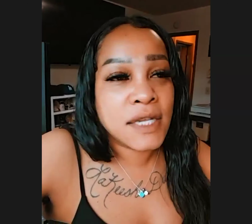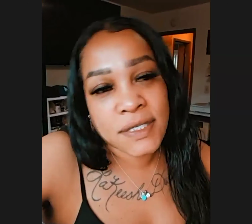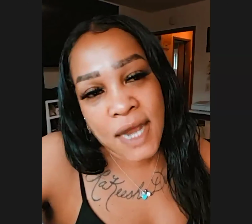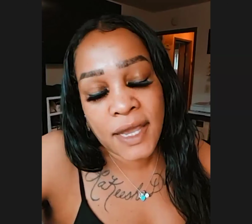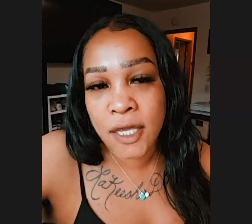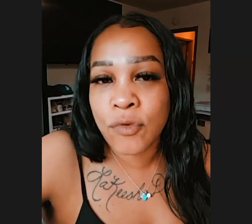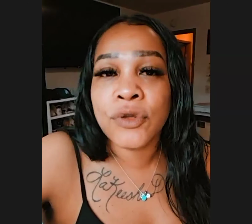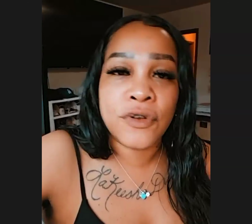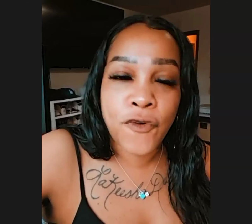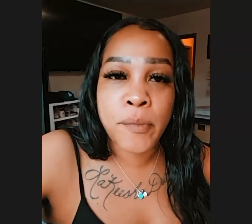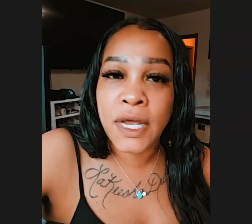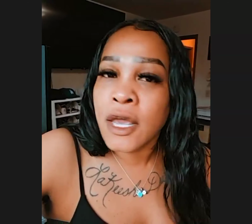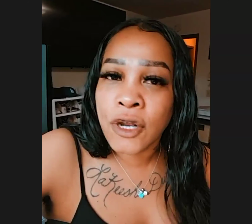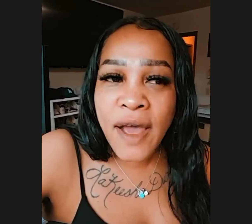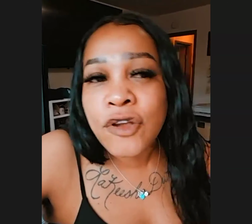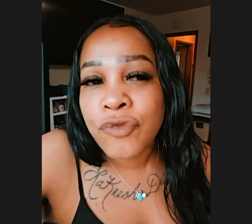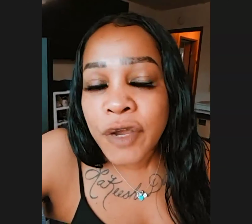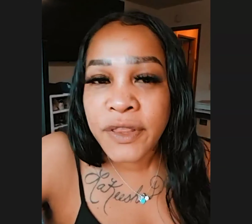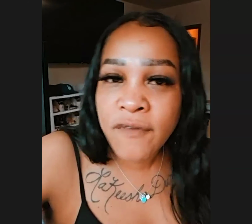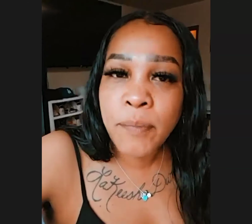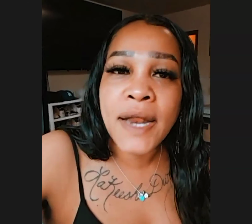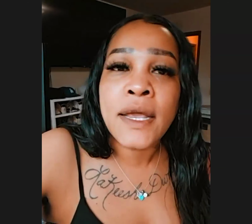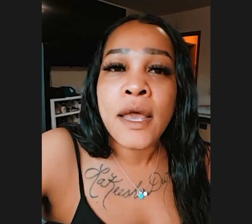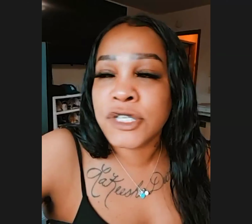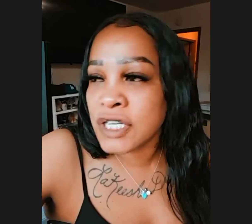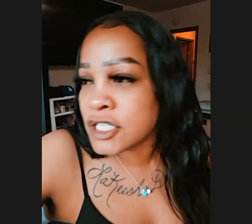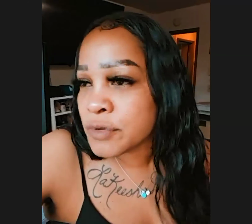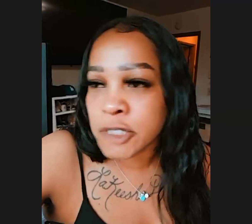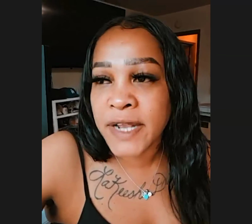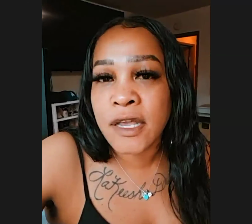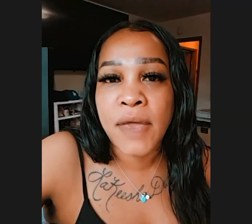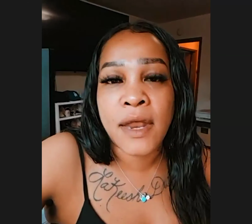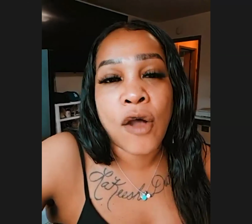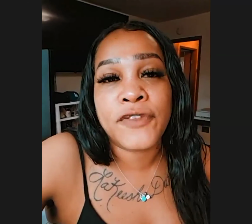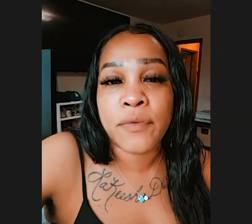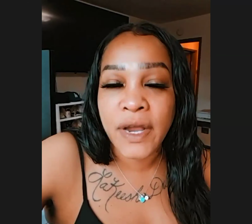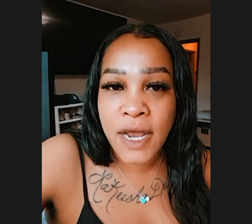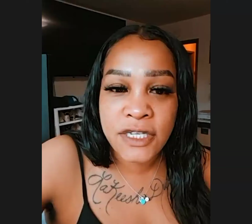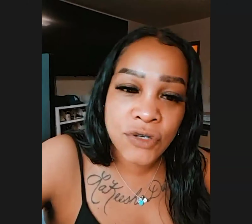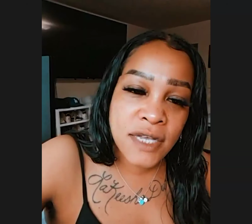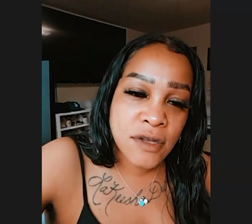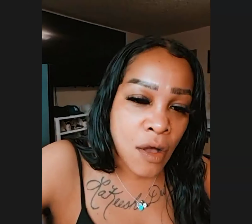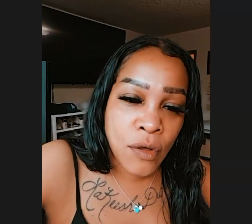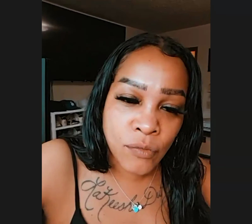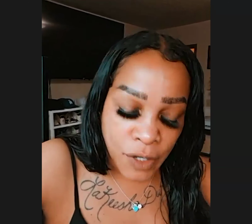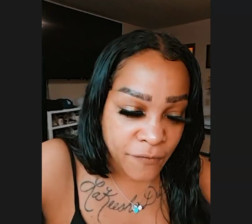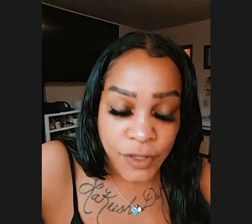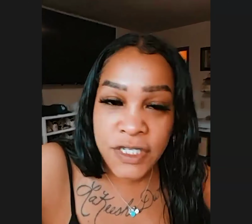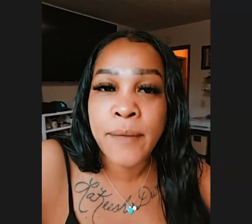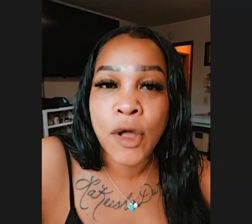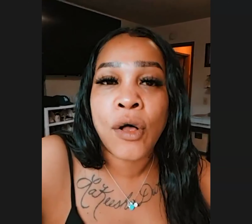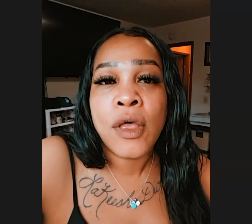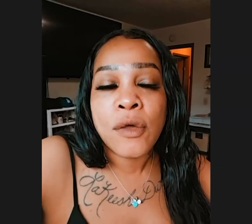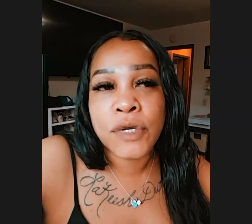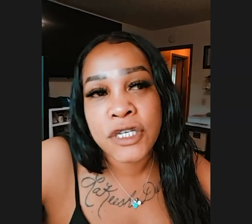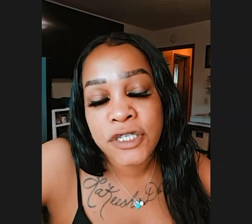unity does not equal uniformity. You don't have to agree with everybody, but you need to respect them and hopefully recognize that you guys are all working for